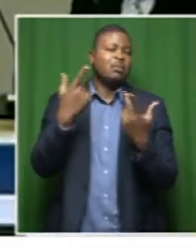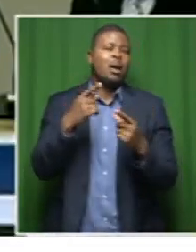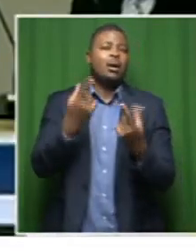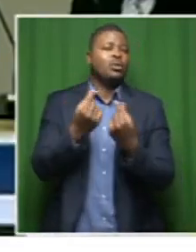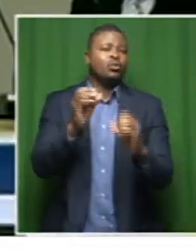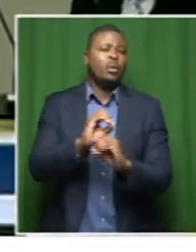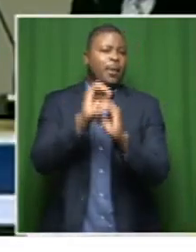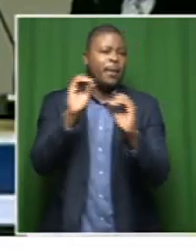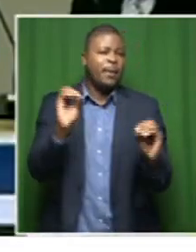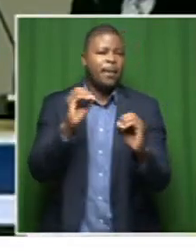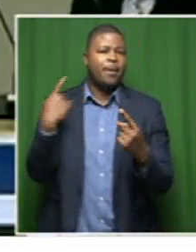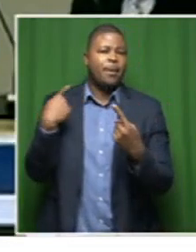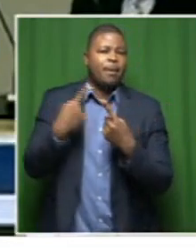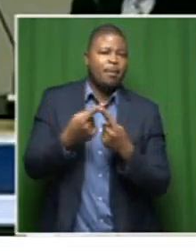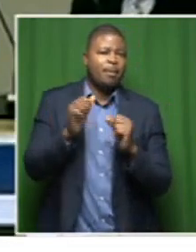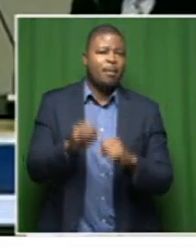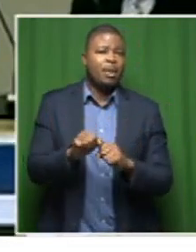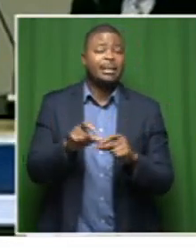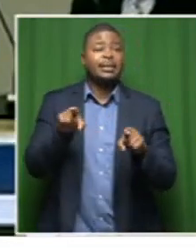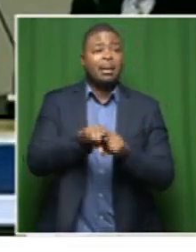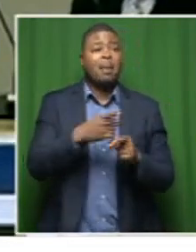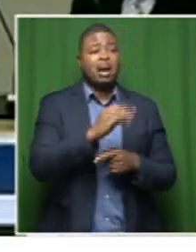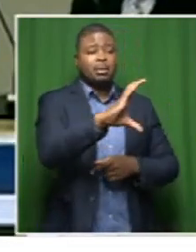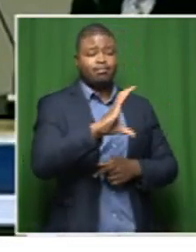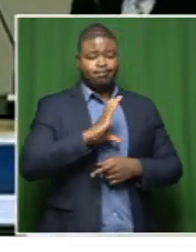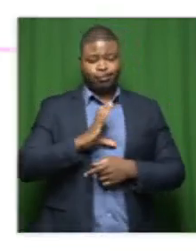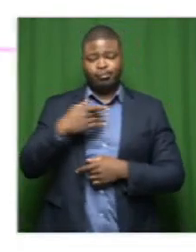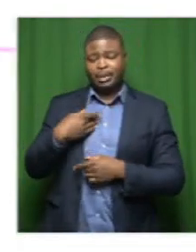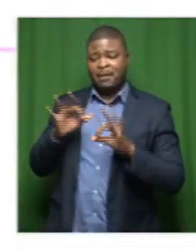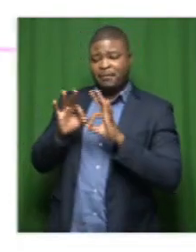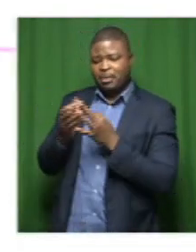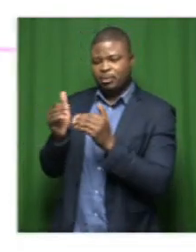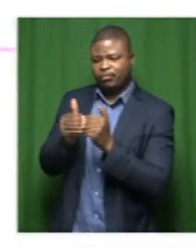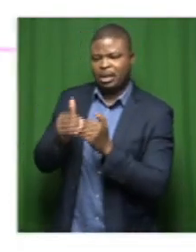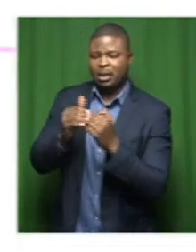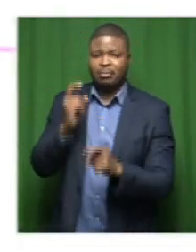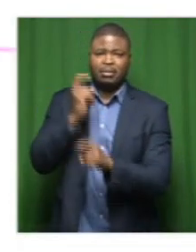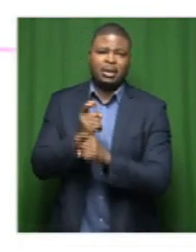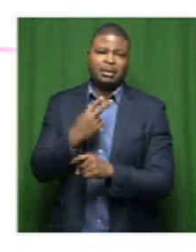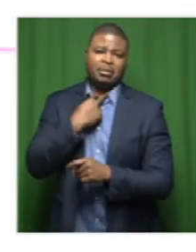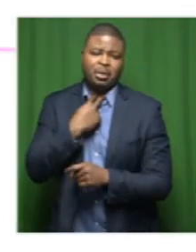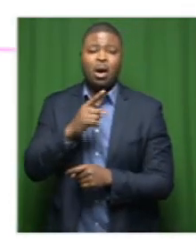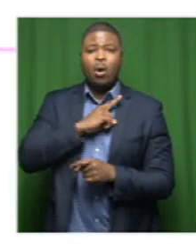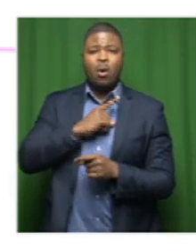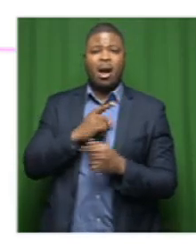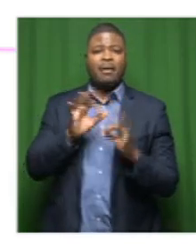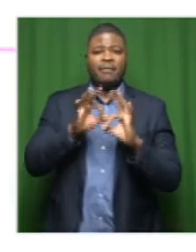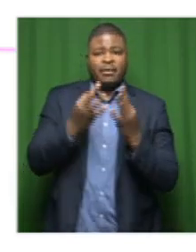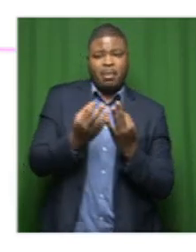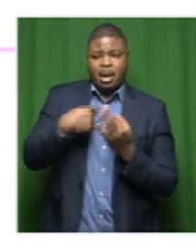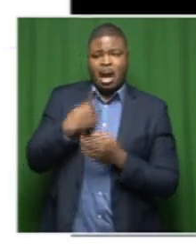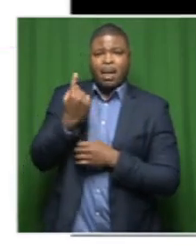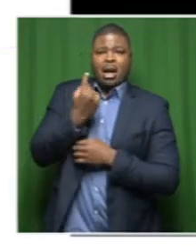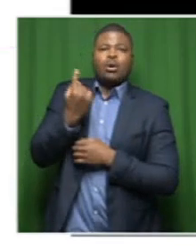So for me to supply the family becomes a problem because now the family look up to me as I